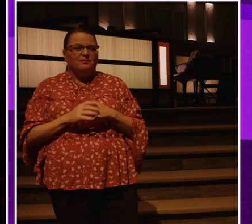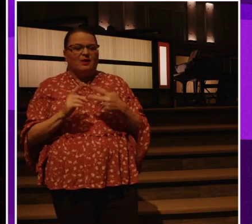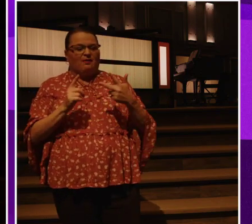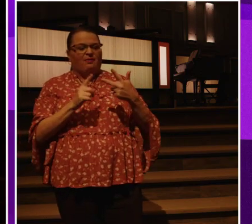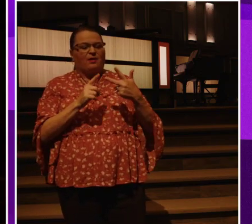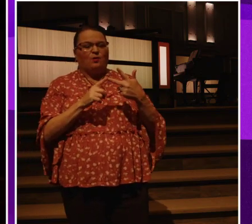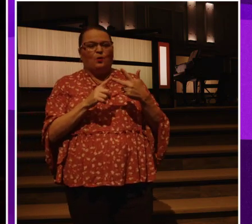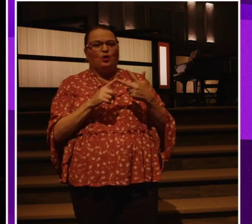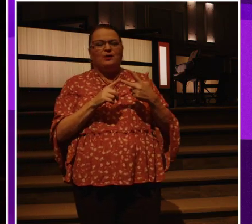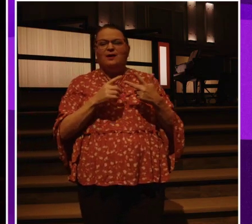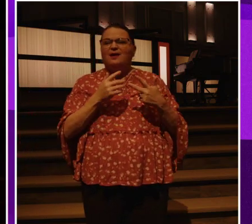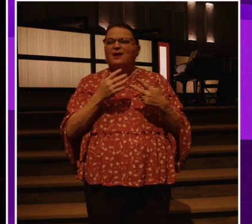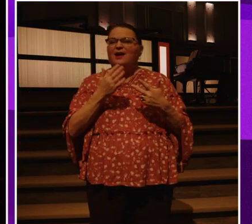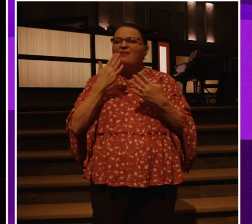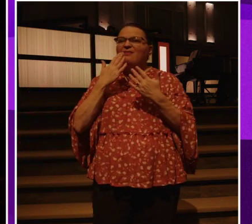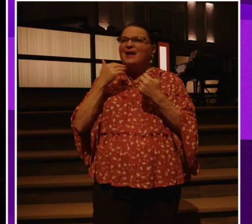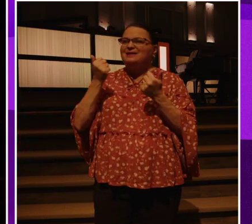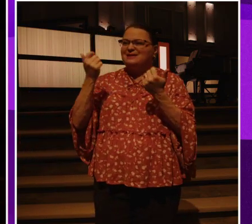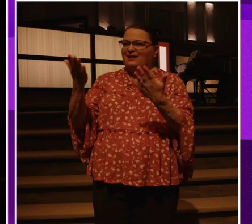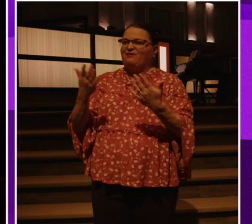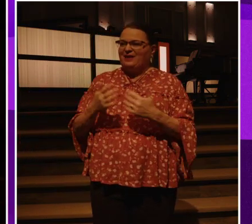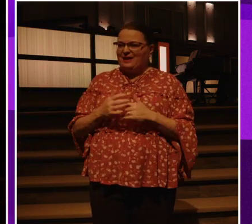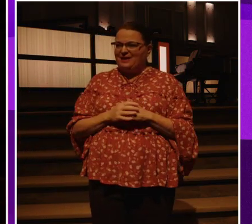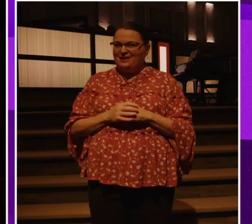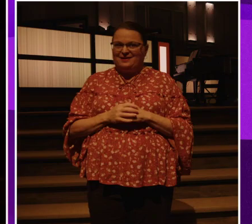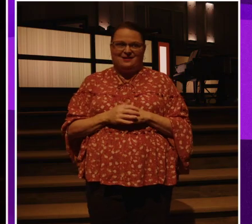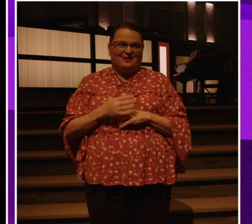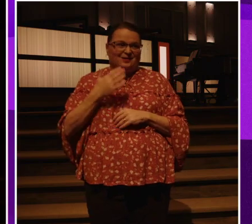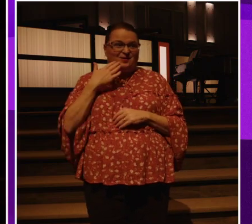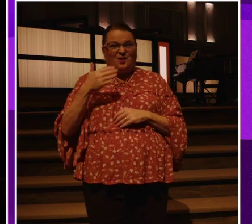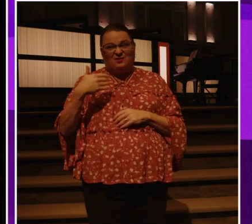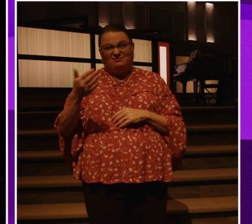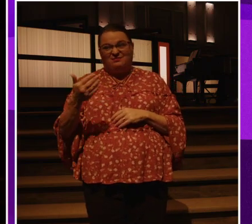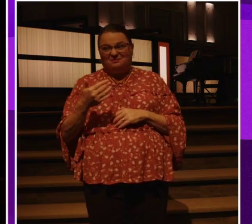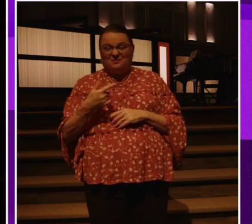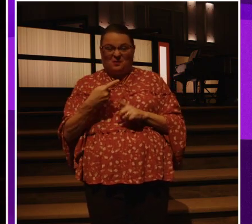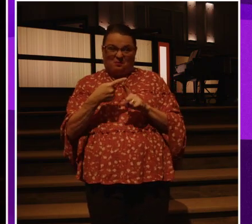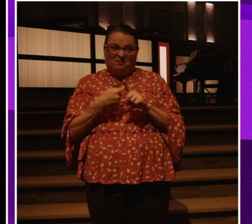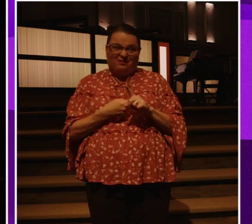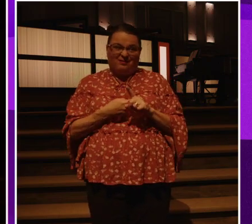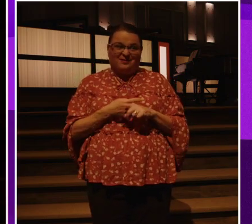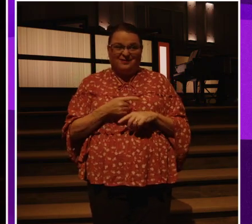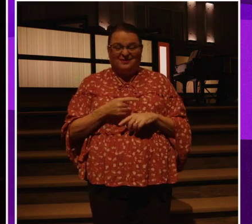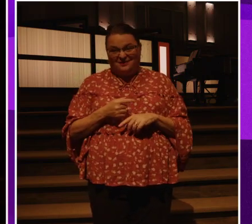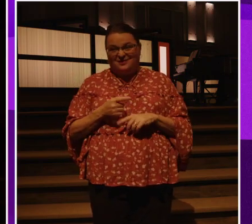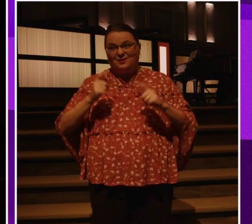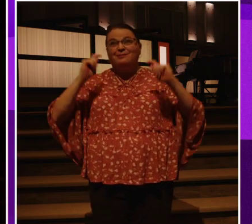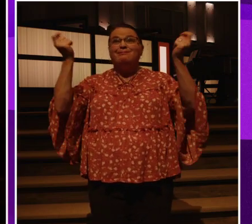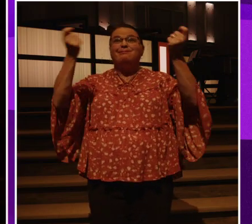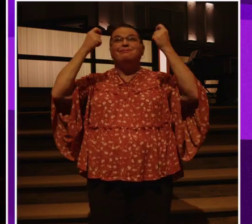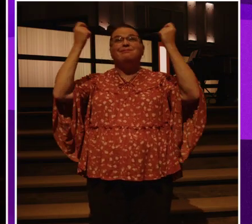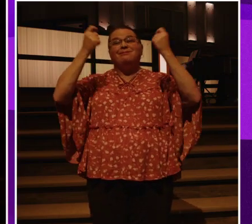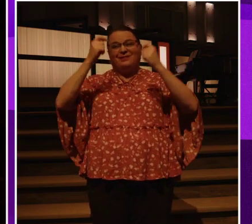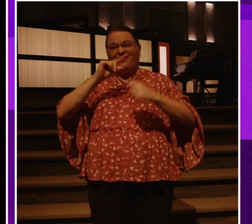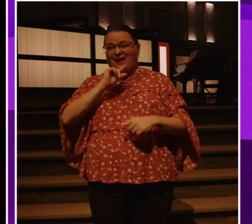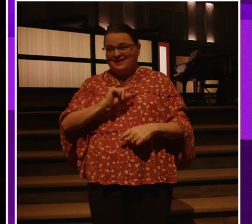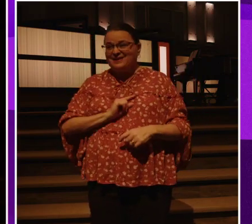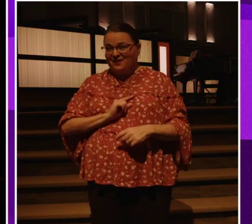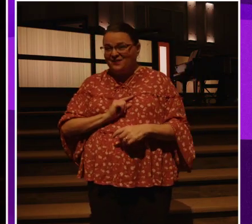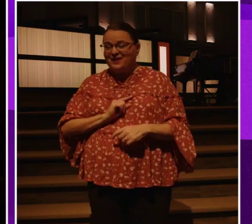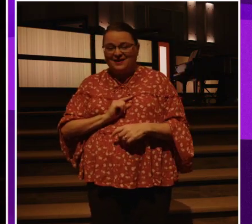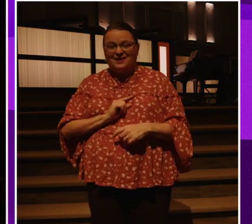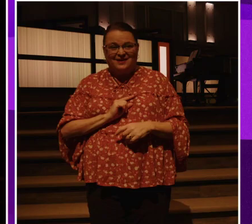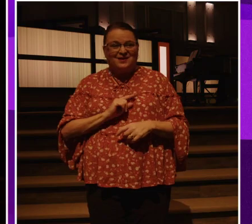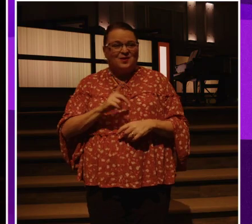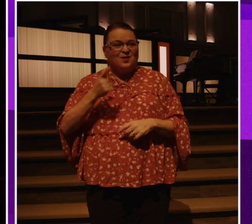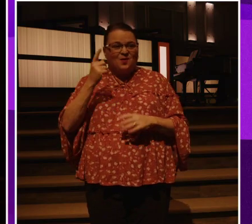is used. You recognize that in just a few days it will be Thanksgiving. We Americans have set aside a day that